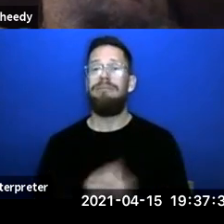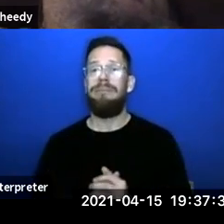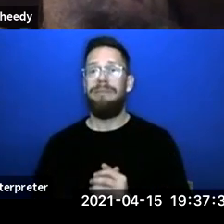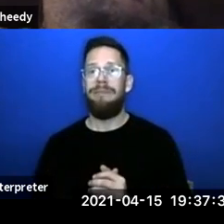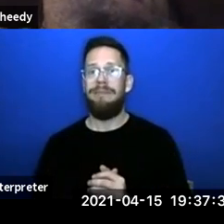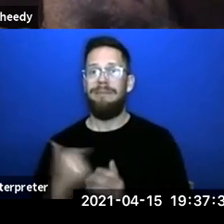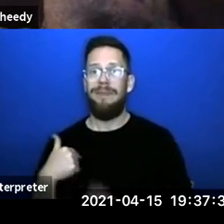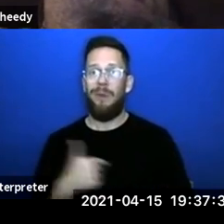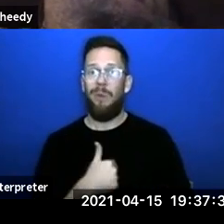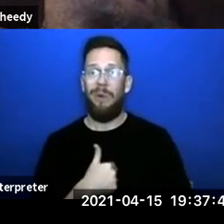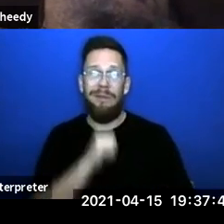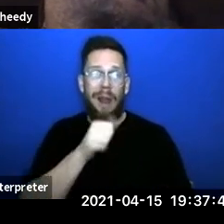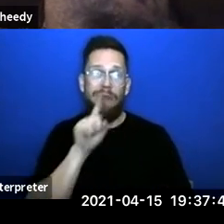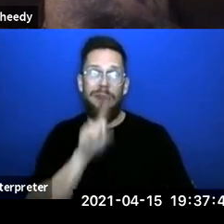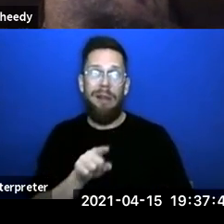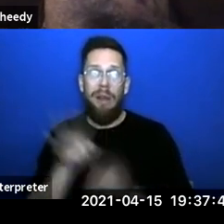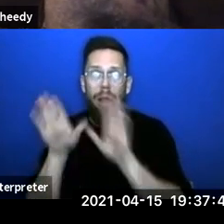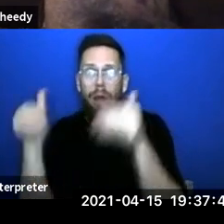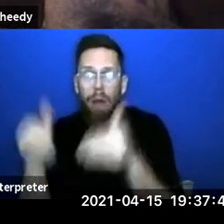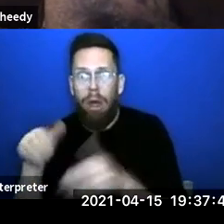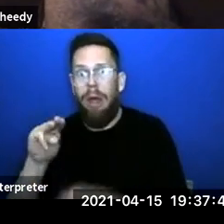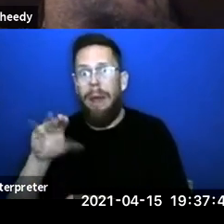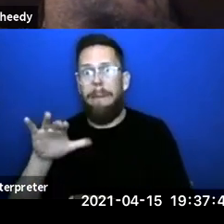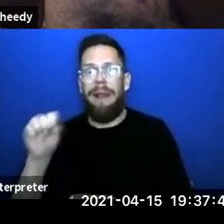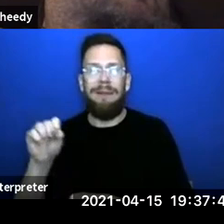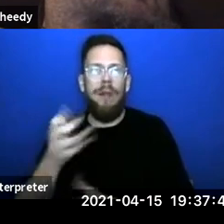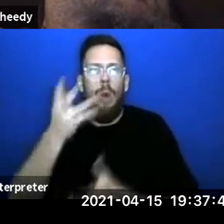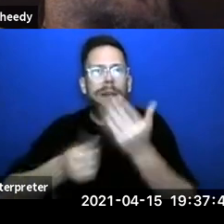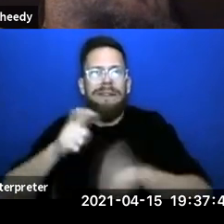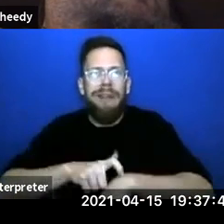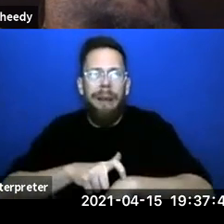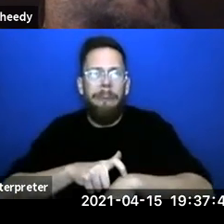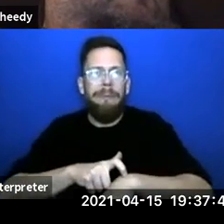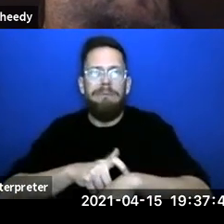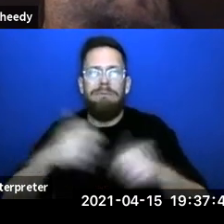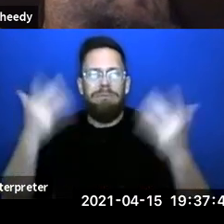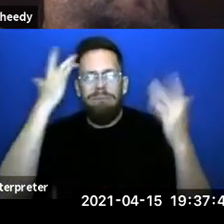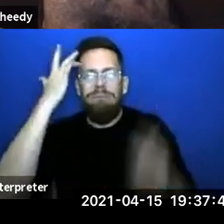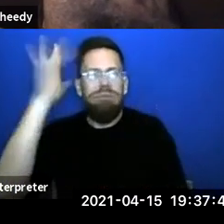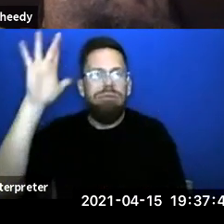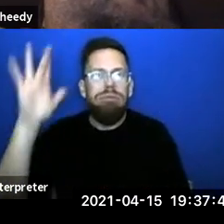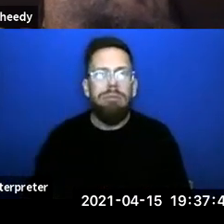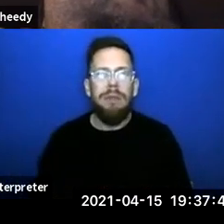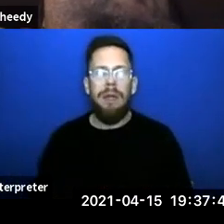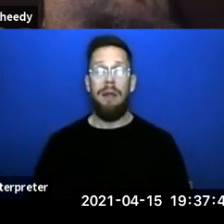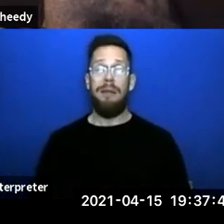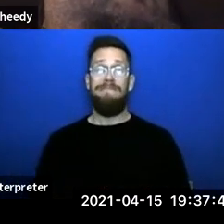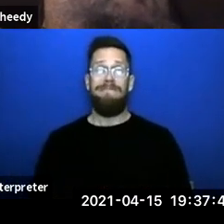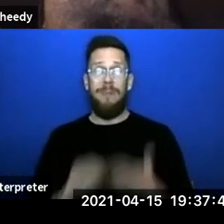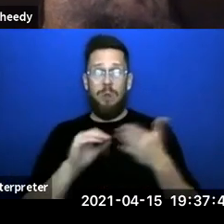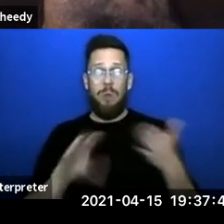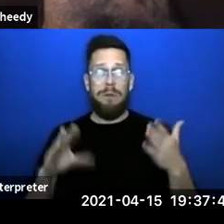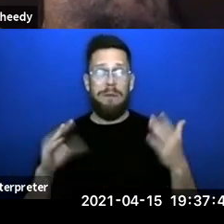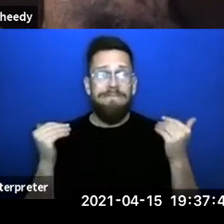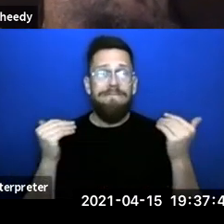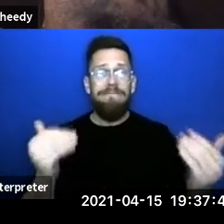we're not really looking at this. We really aren't. It's a waste of our time. It's ridiculous that they're doing it. So kids, go out, do your best. And parents,